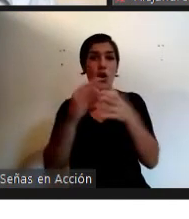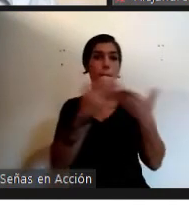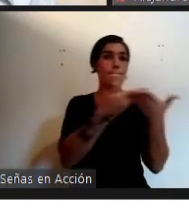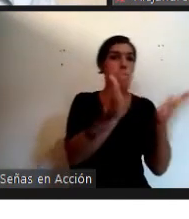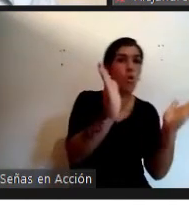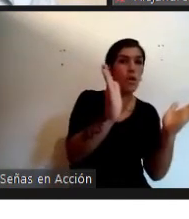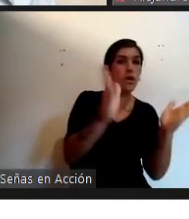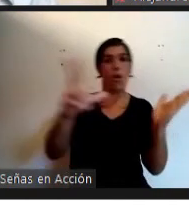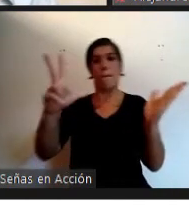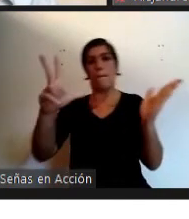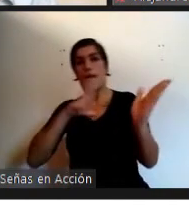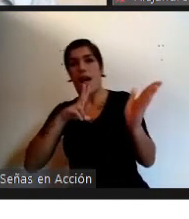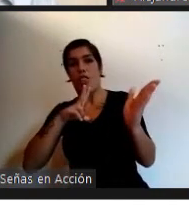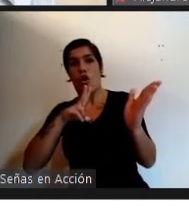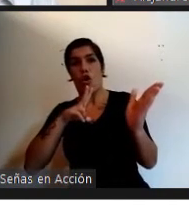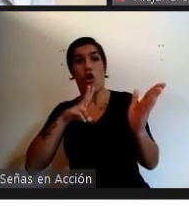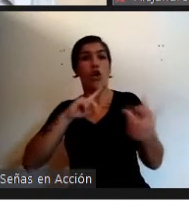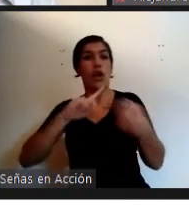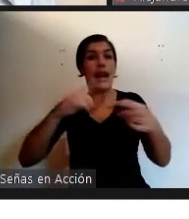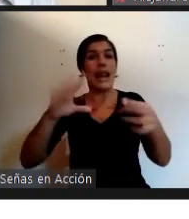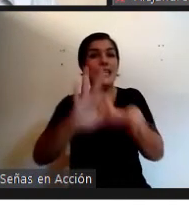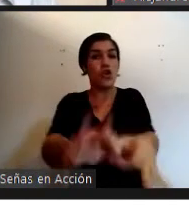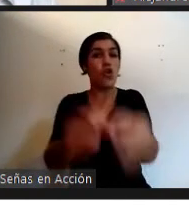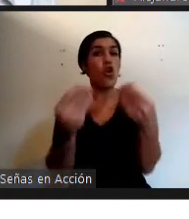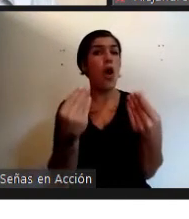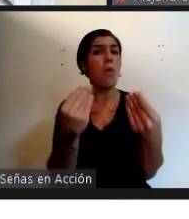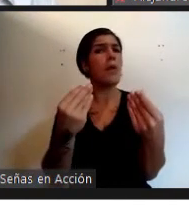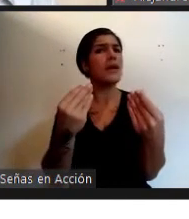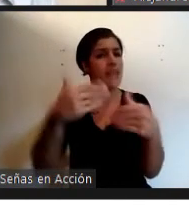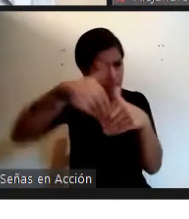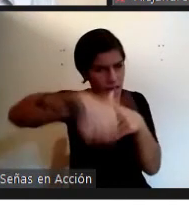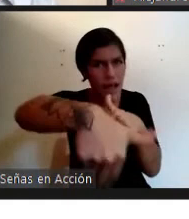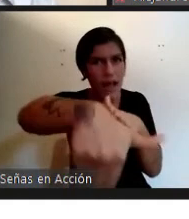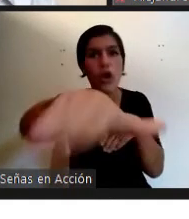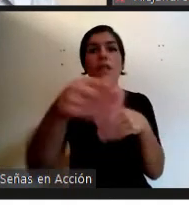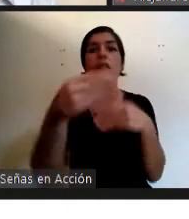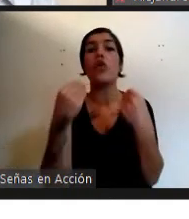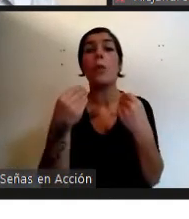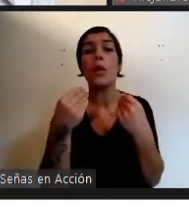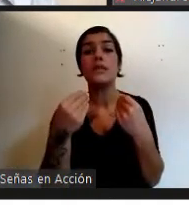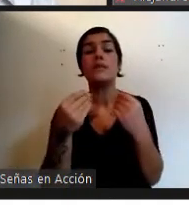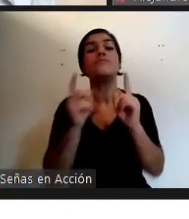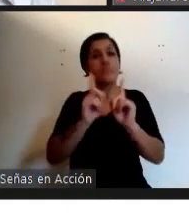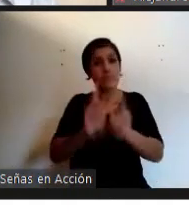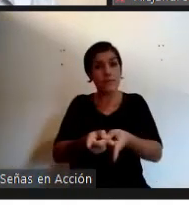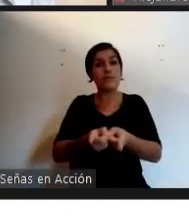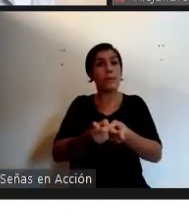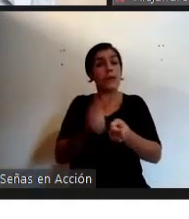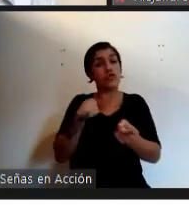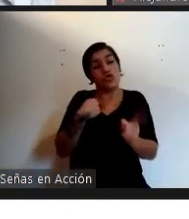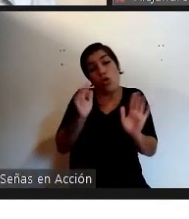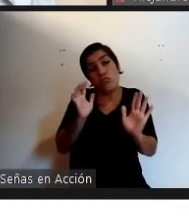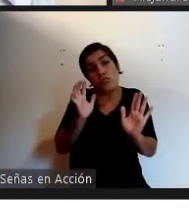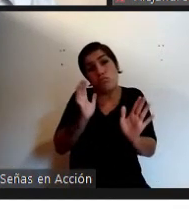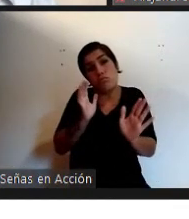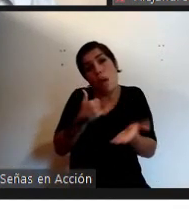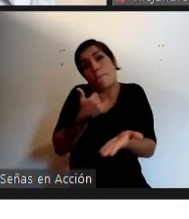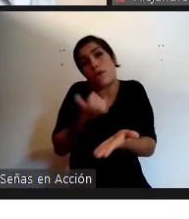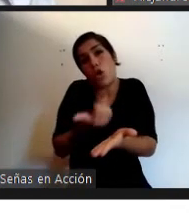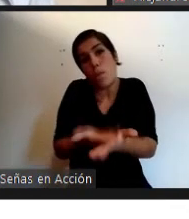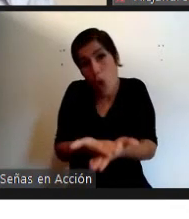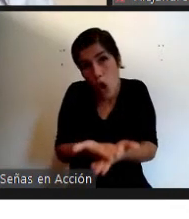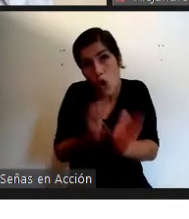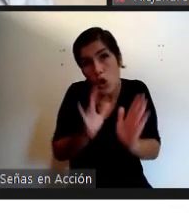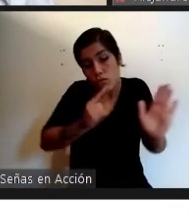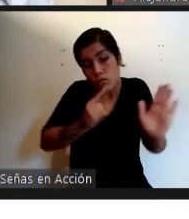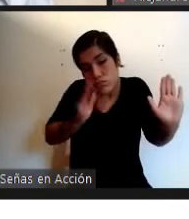rethink, and I go back to Alejandro's statement on the belief on the part of some intellectuals. And on top of that, I